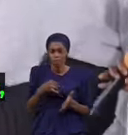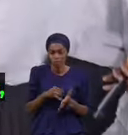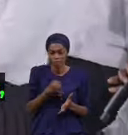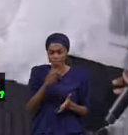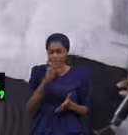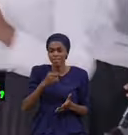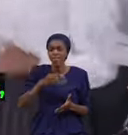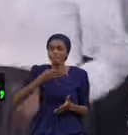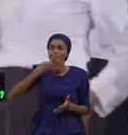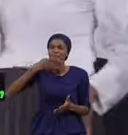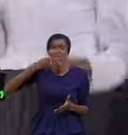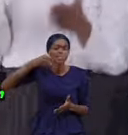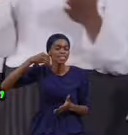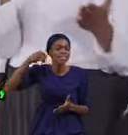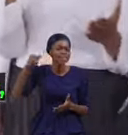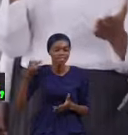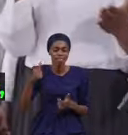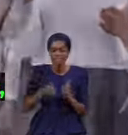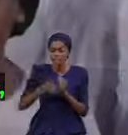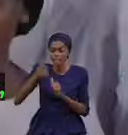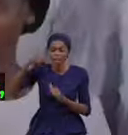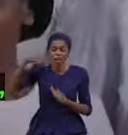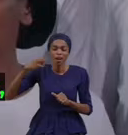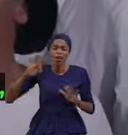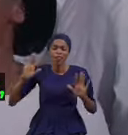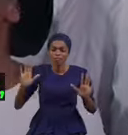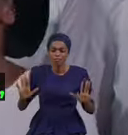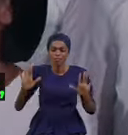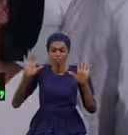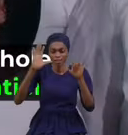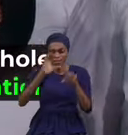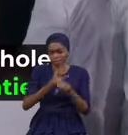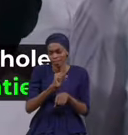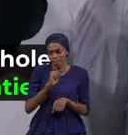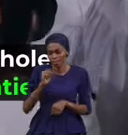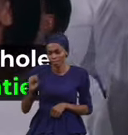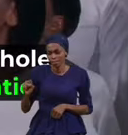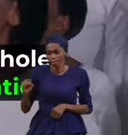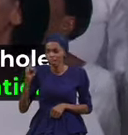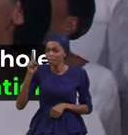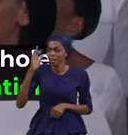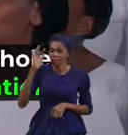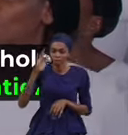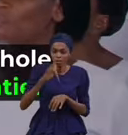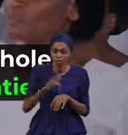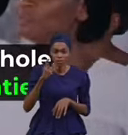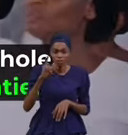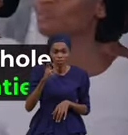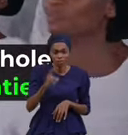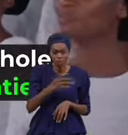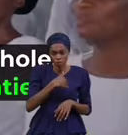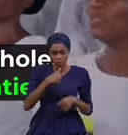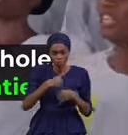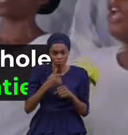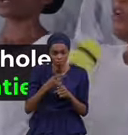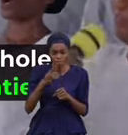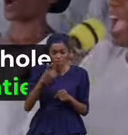Jesus saves your soul. It is the sweetest of miracles. It is a sure and